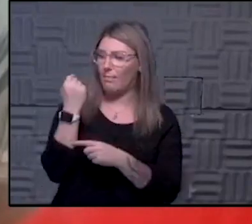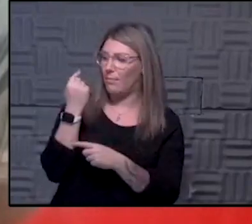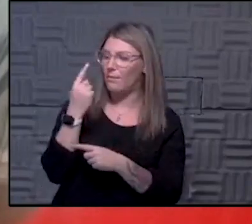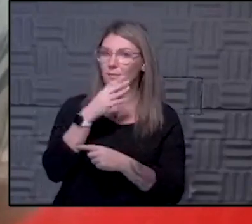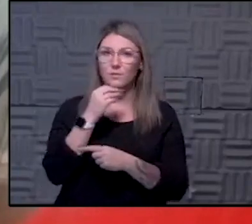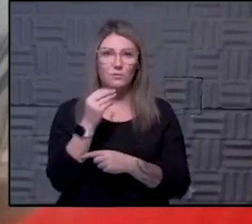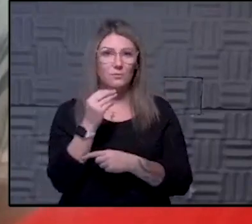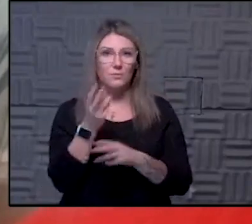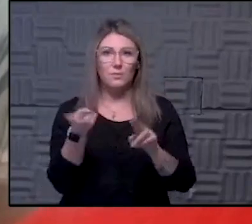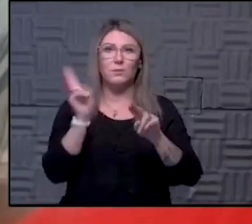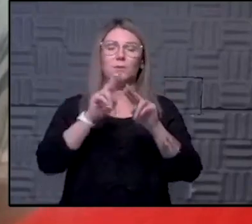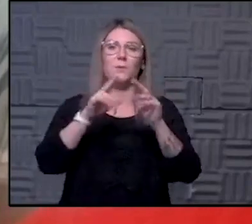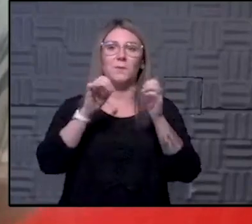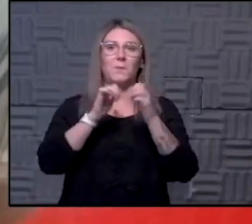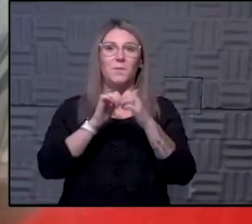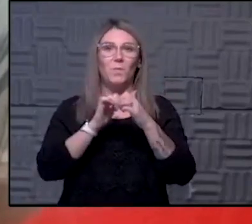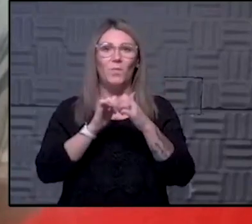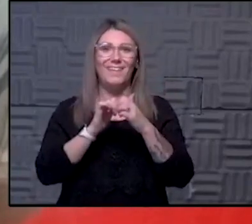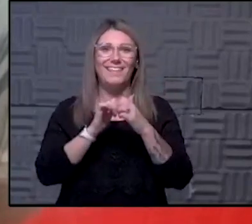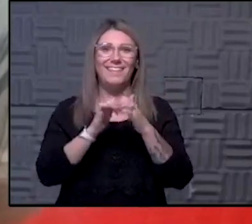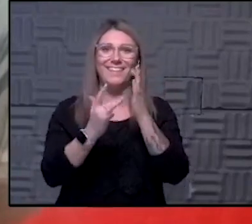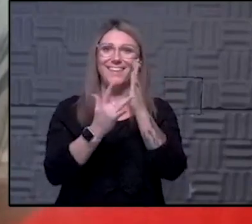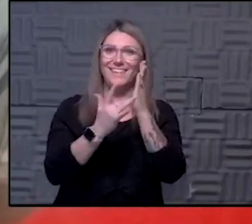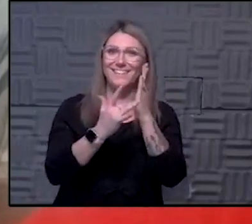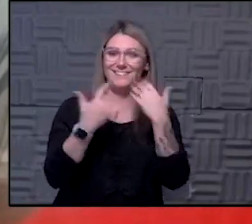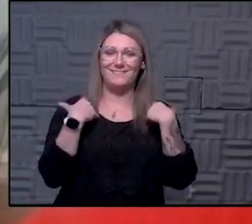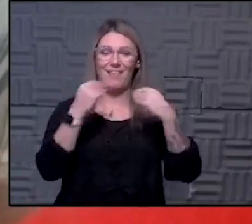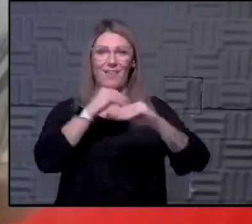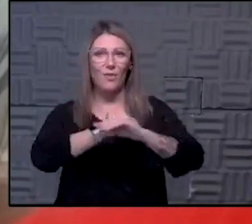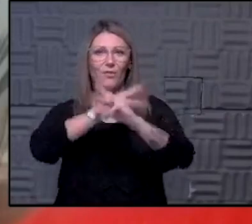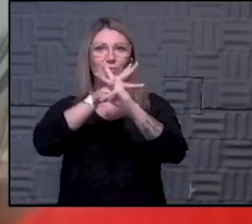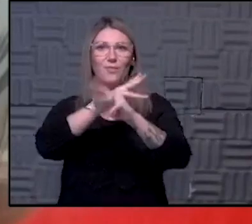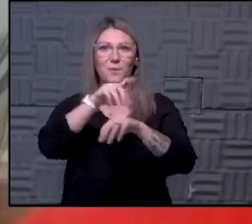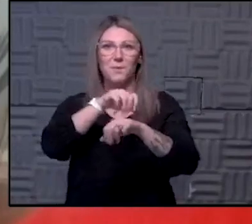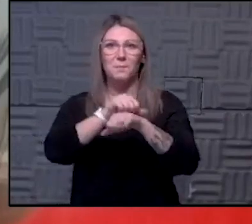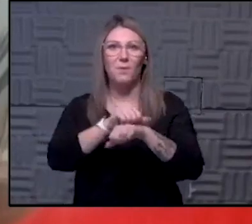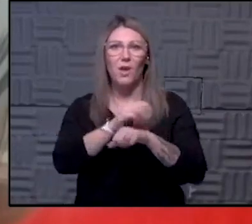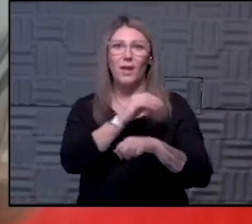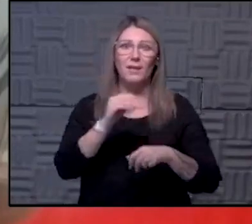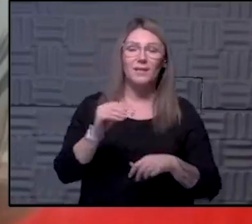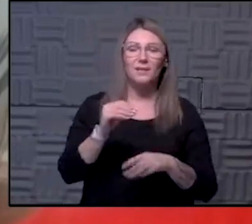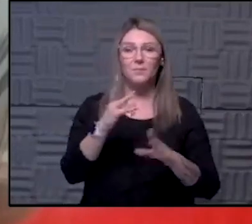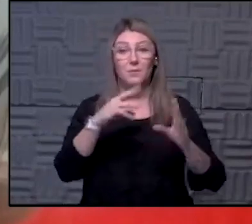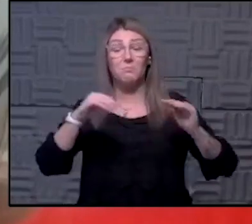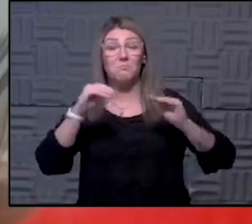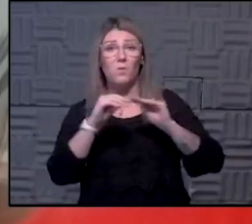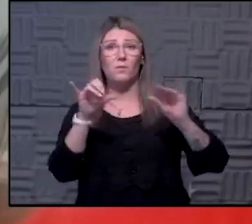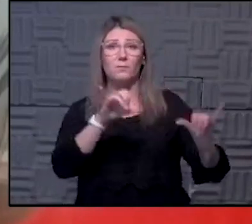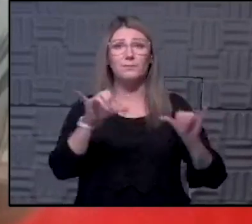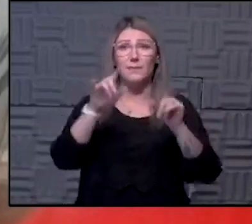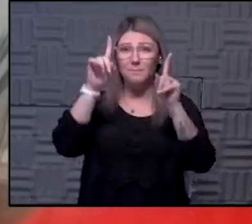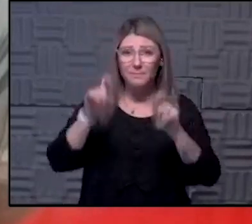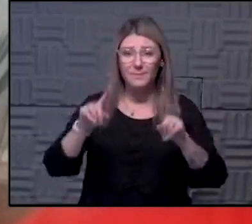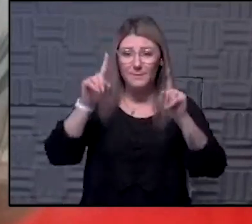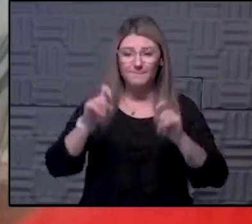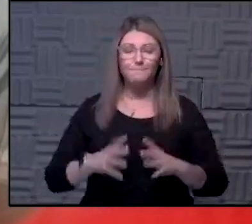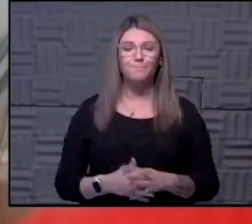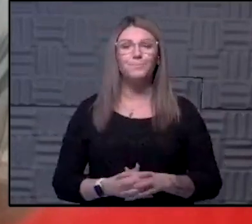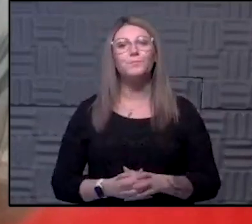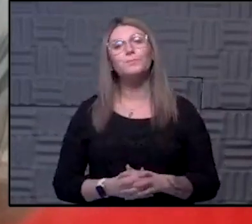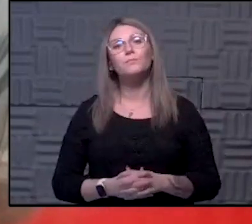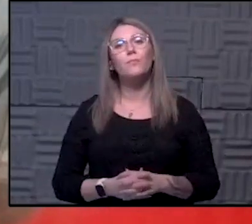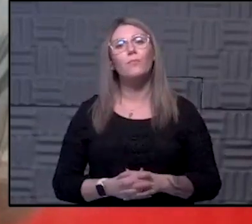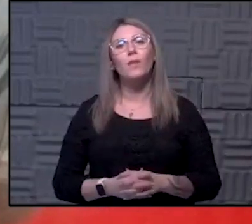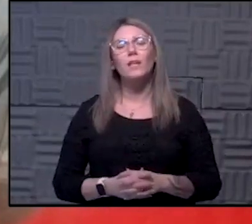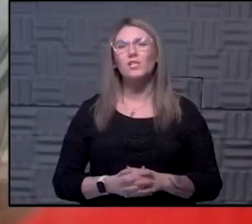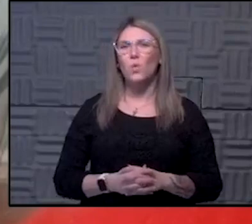uptake in telehealth appointments and with the drive towards testing. We really got a glance